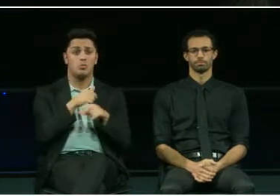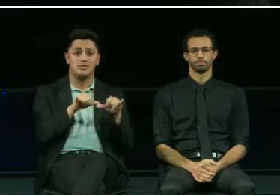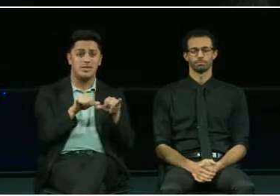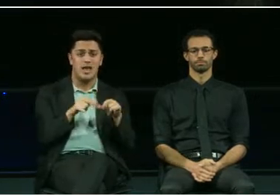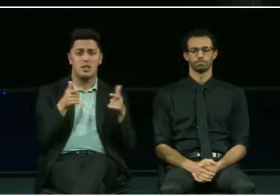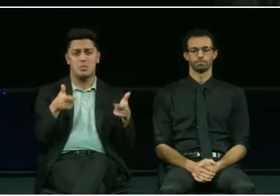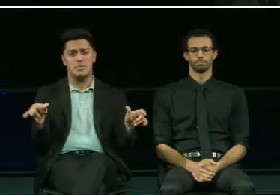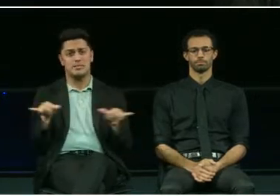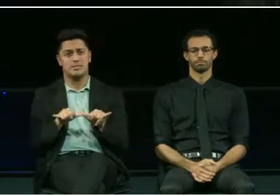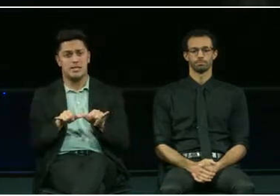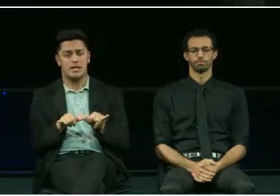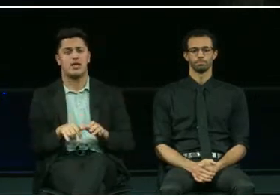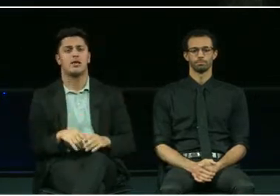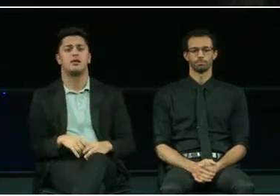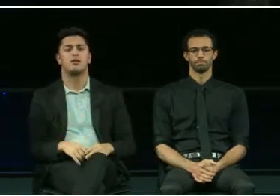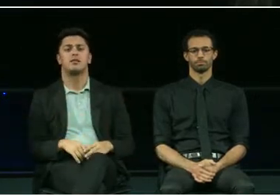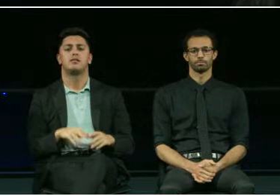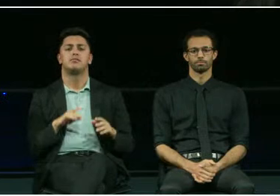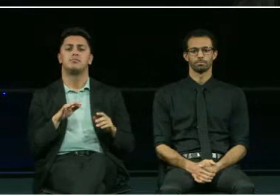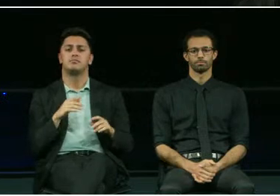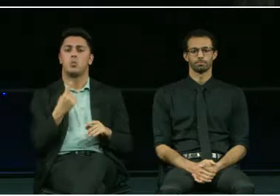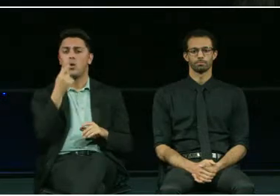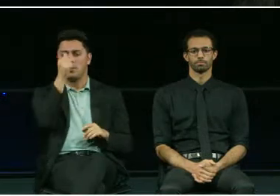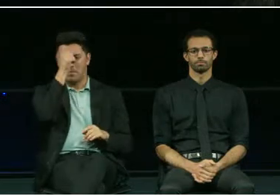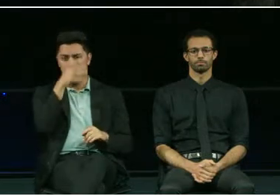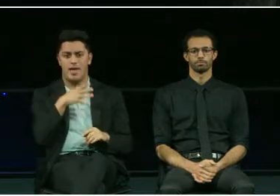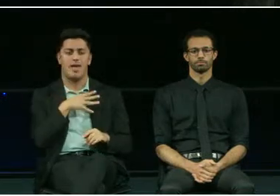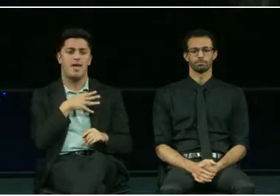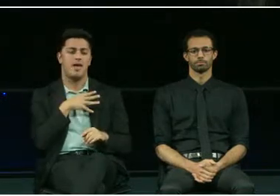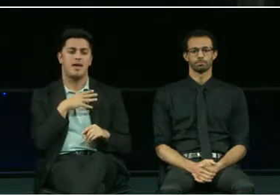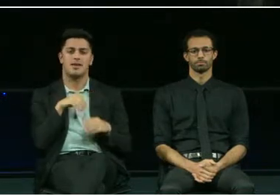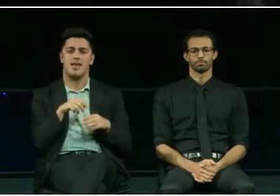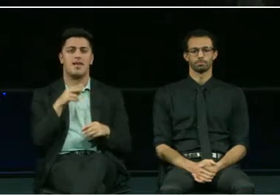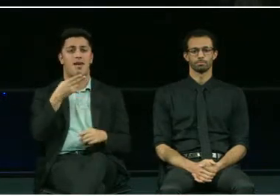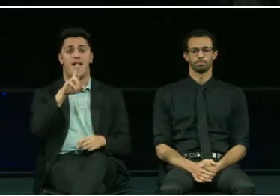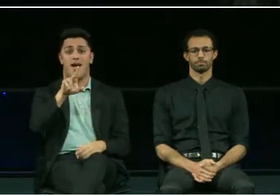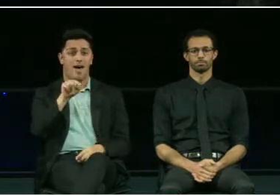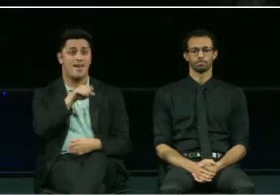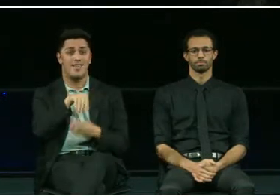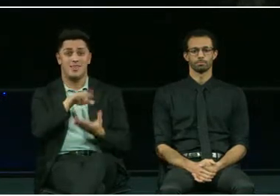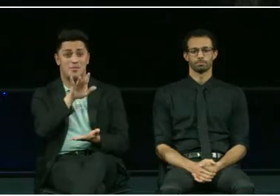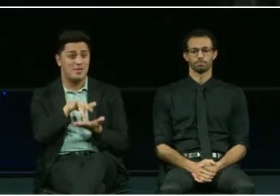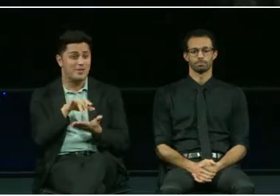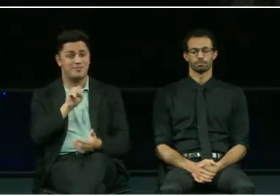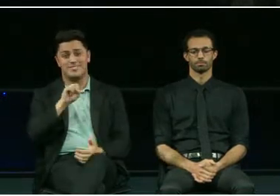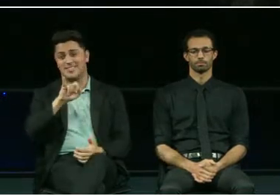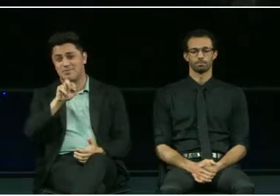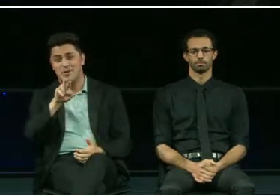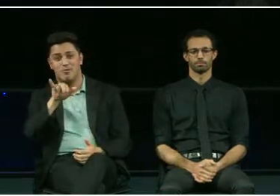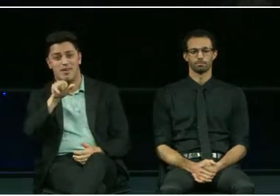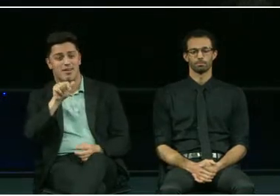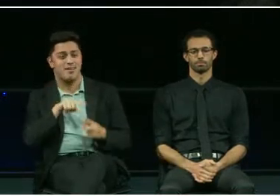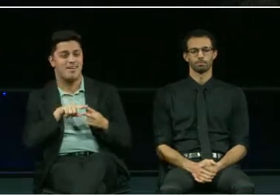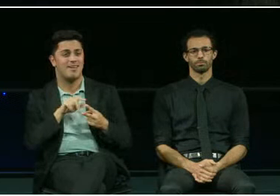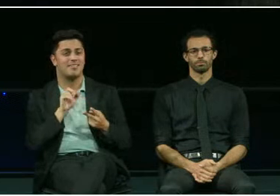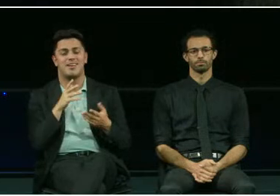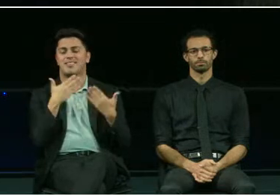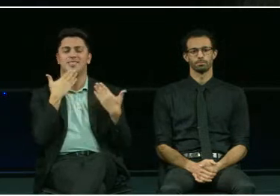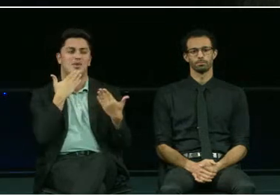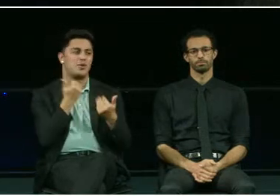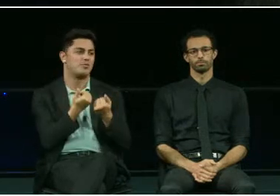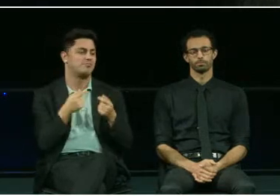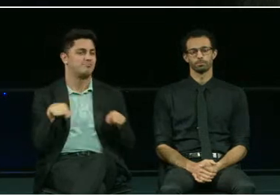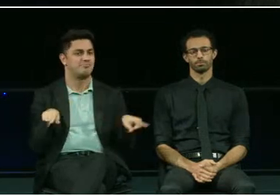an intimate, you know, one man in a hut in the middle of Siberia. And thank you so